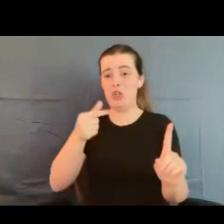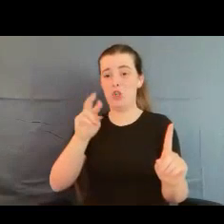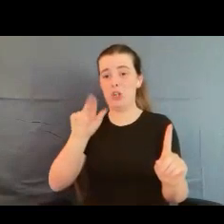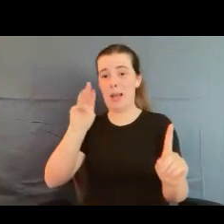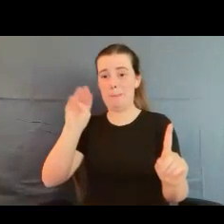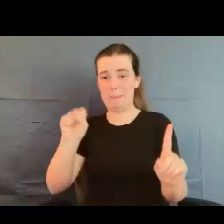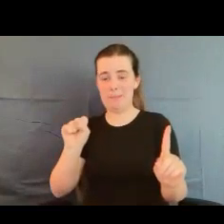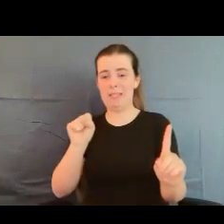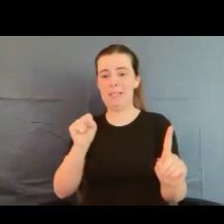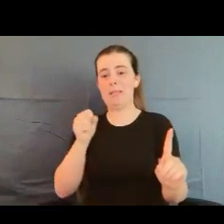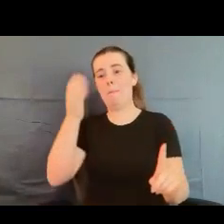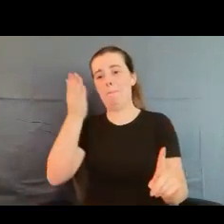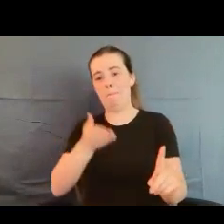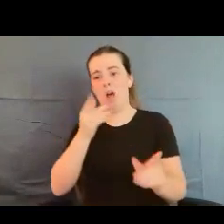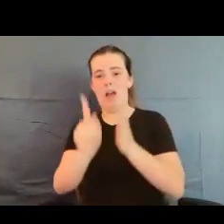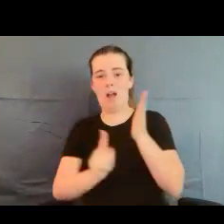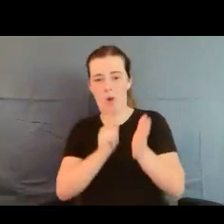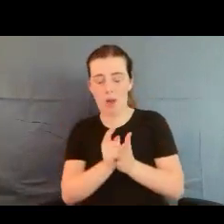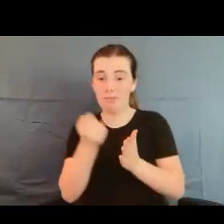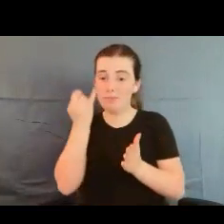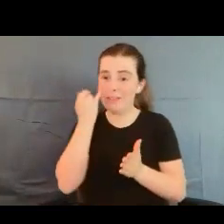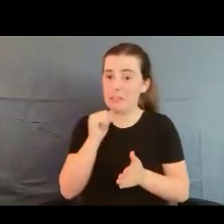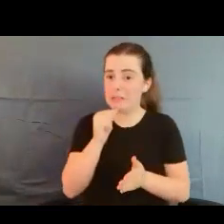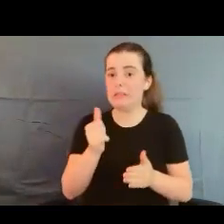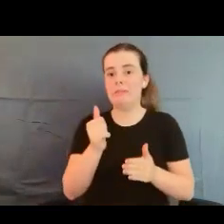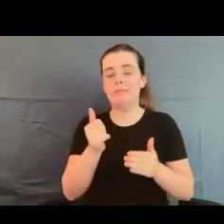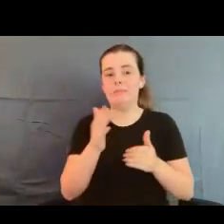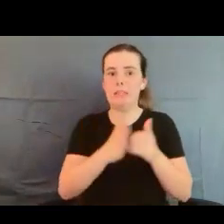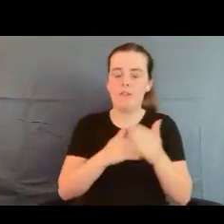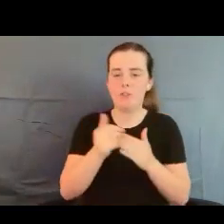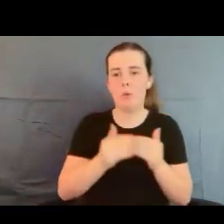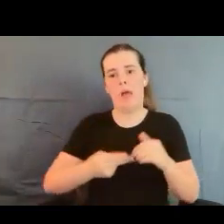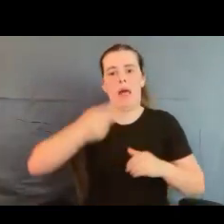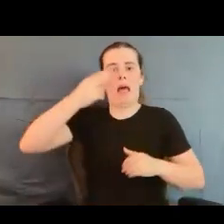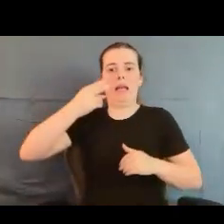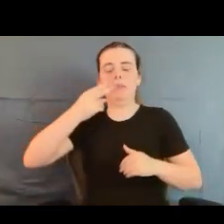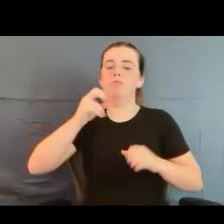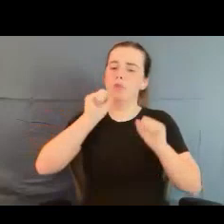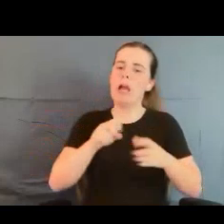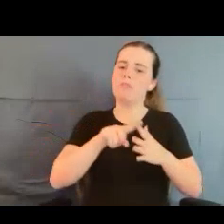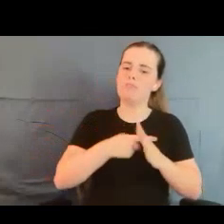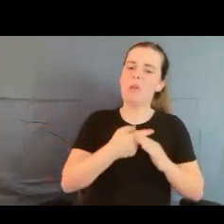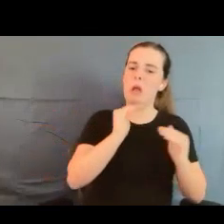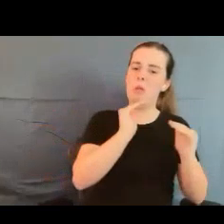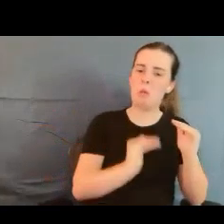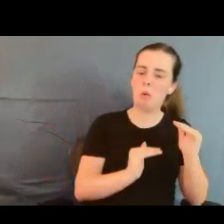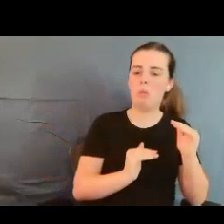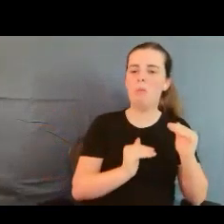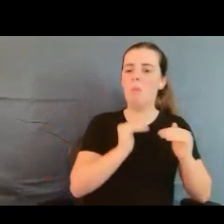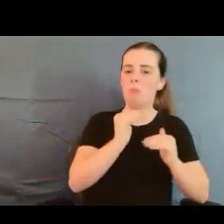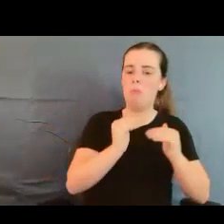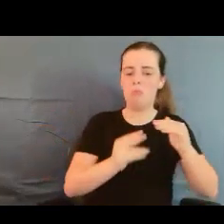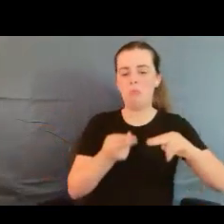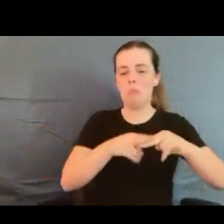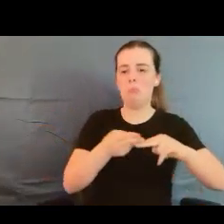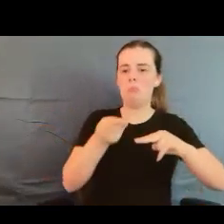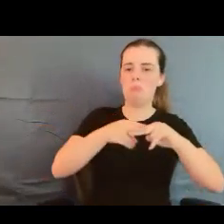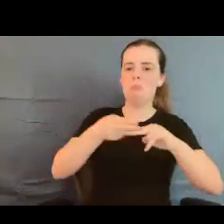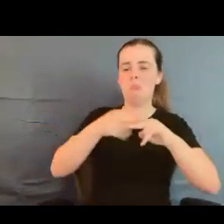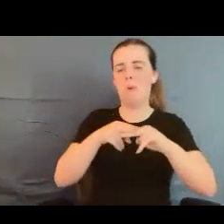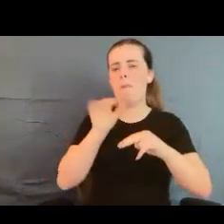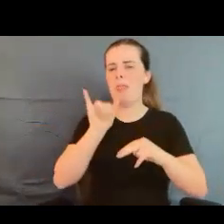If you're not as familiar with having higher grams of carbs, you can start at a lower amount and then try to work your way up over time. But that usually informs how much